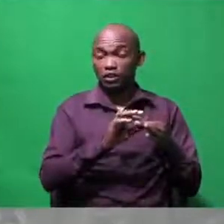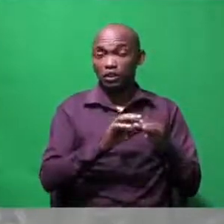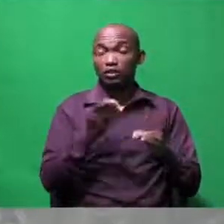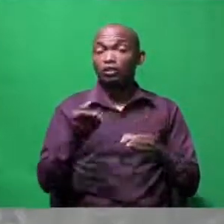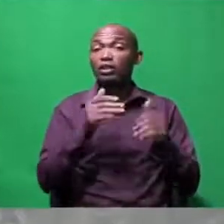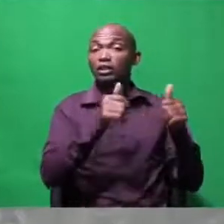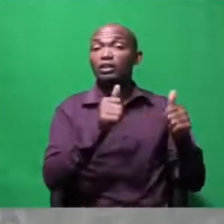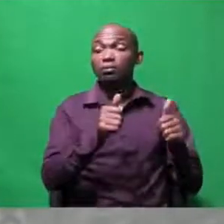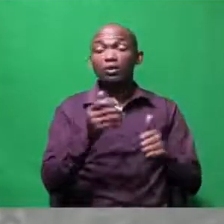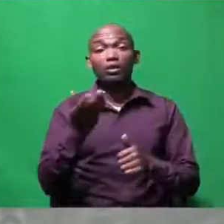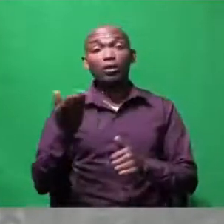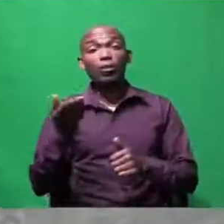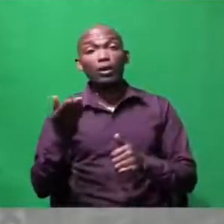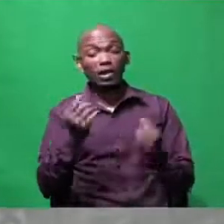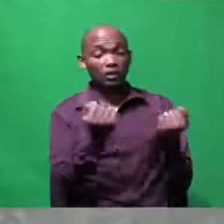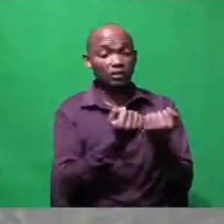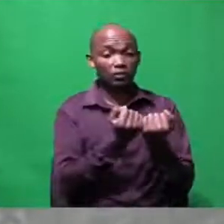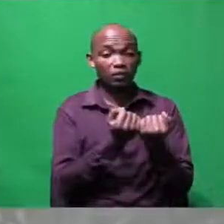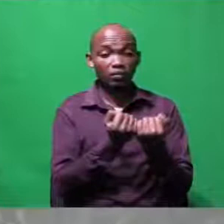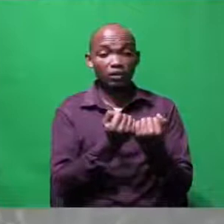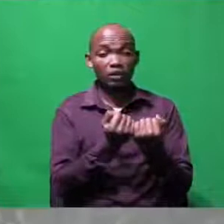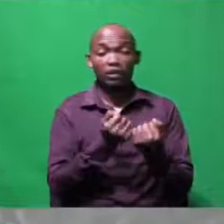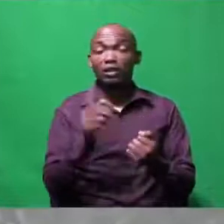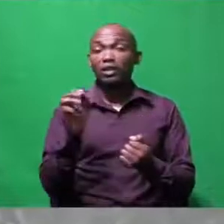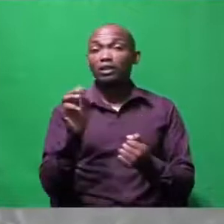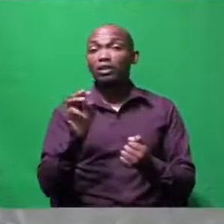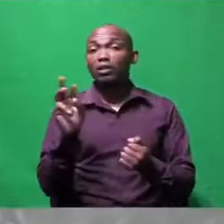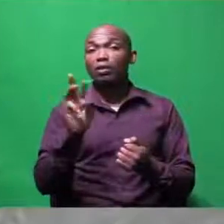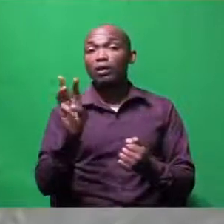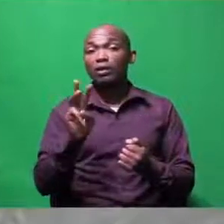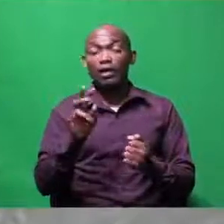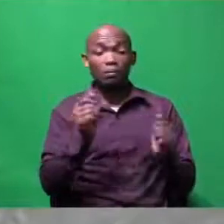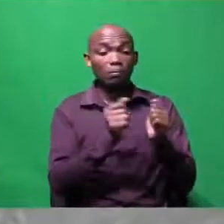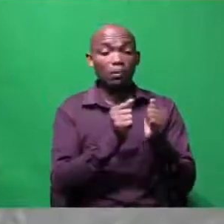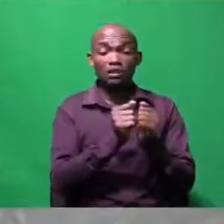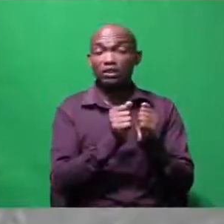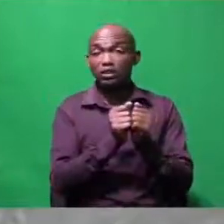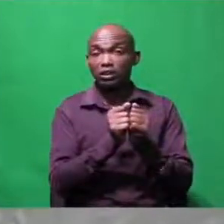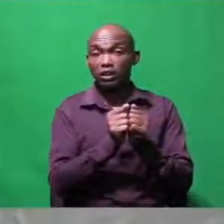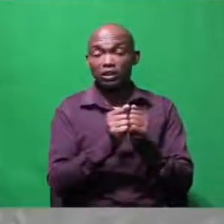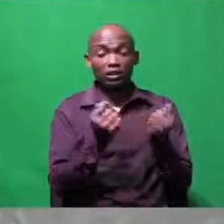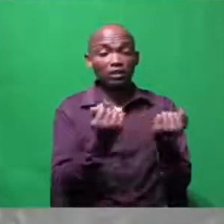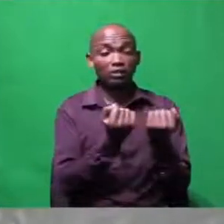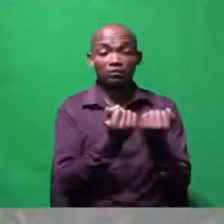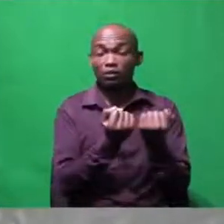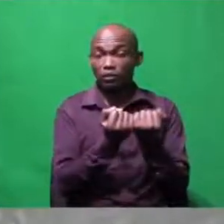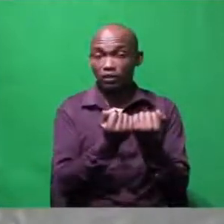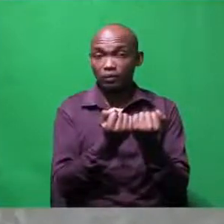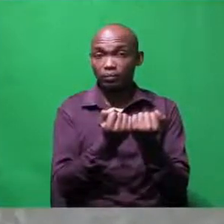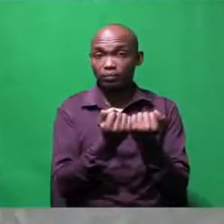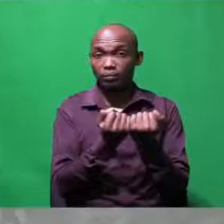it depends upon where it's formed and what the material is mixed. As we say before, we say this is a aggregated